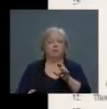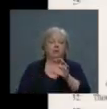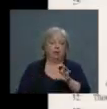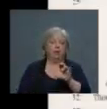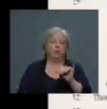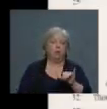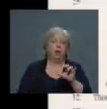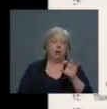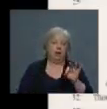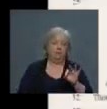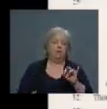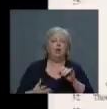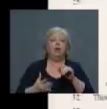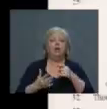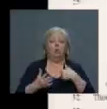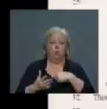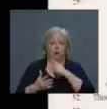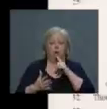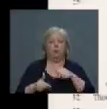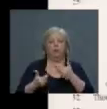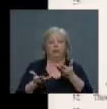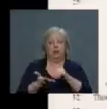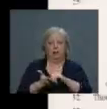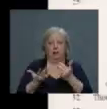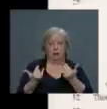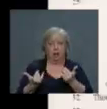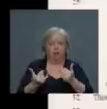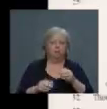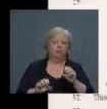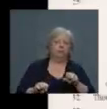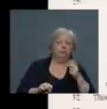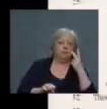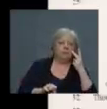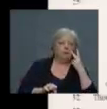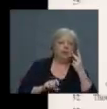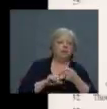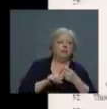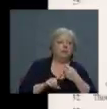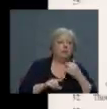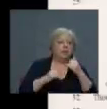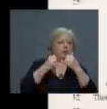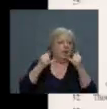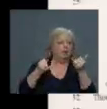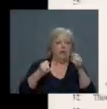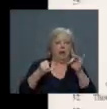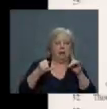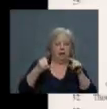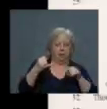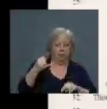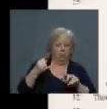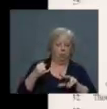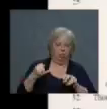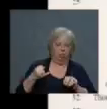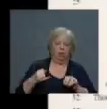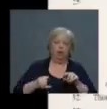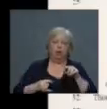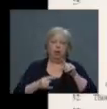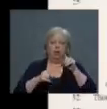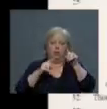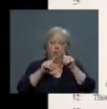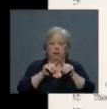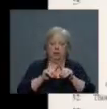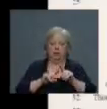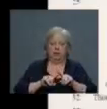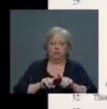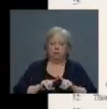that's what we have here to present. And so, as you can see from lines 18 through 30, those are the different